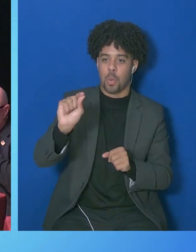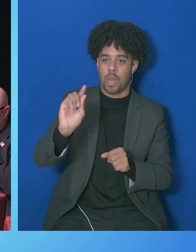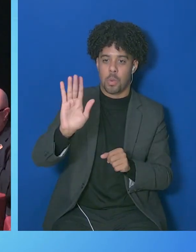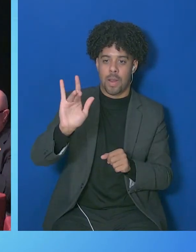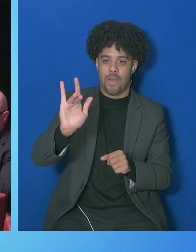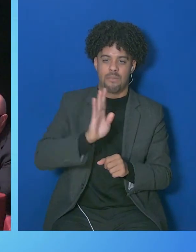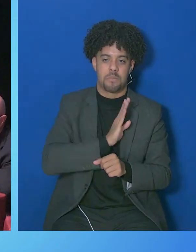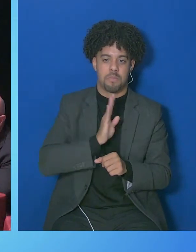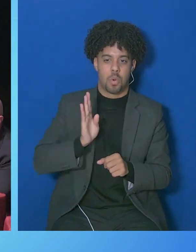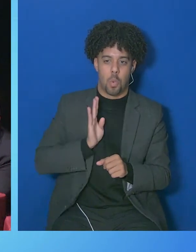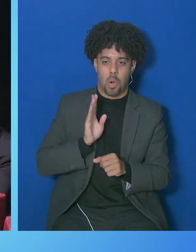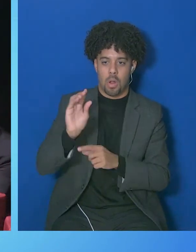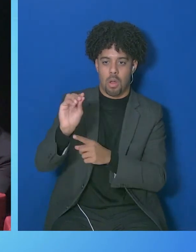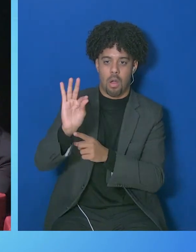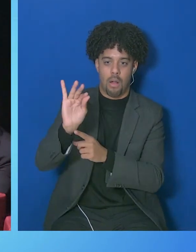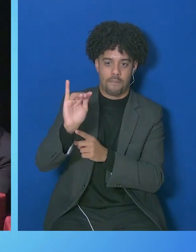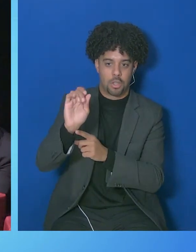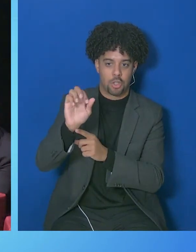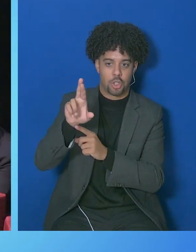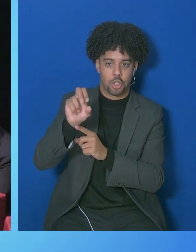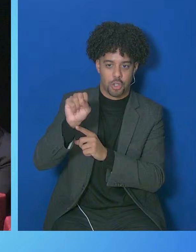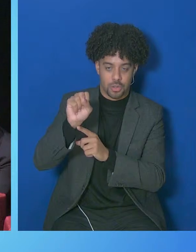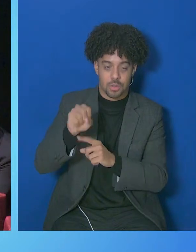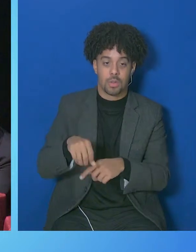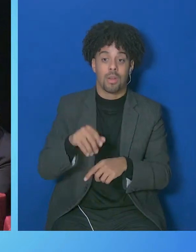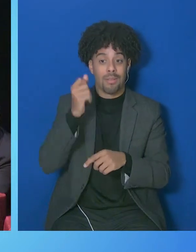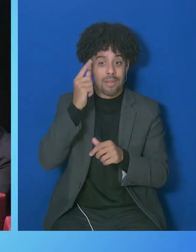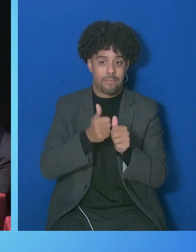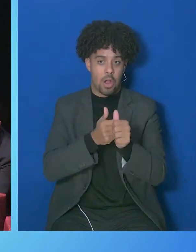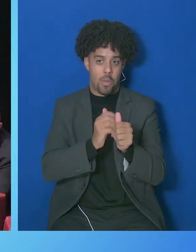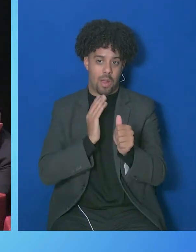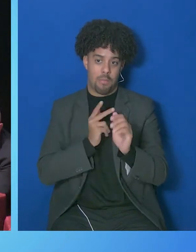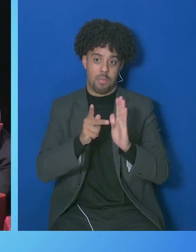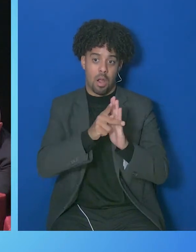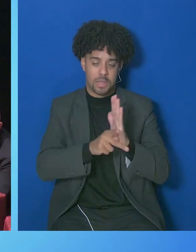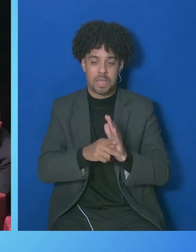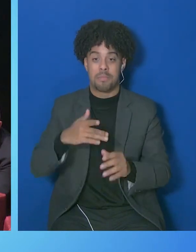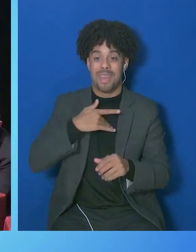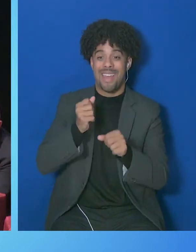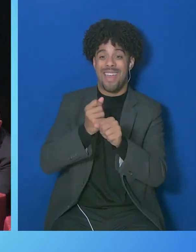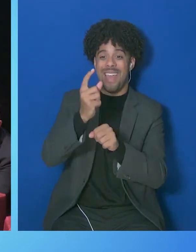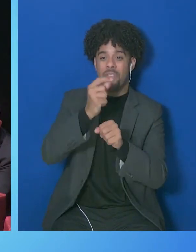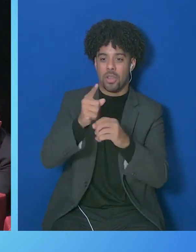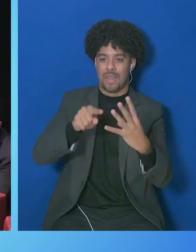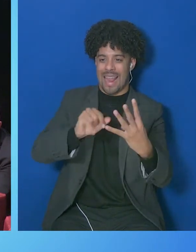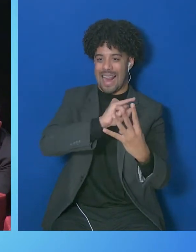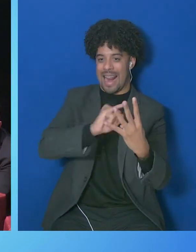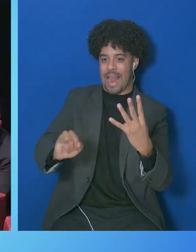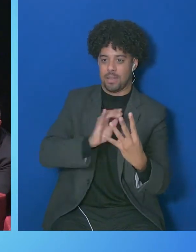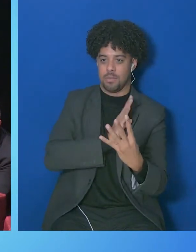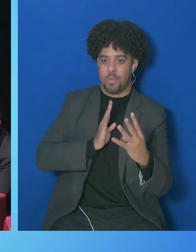officers. Pursuant to policy, this shall be held at the last meeting of the calendar year.